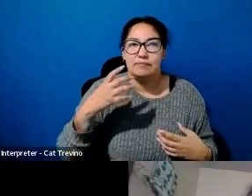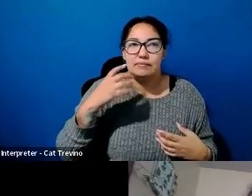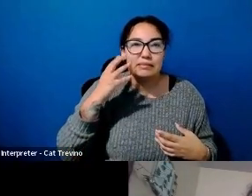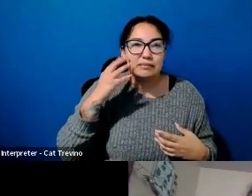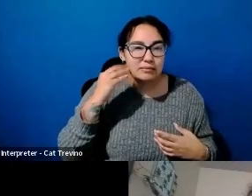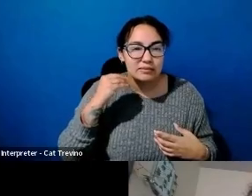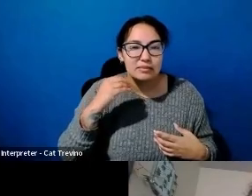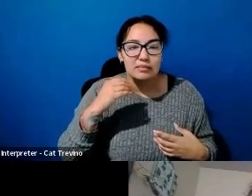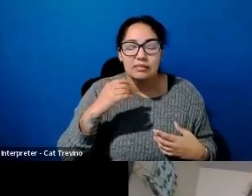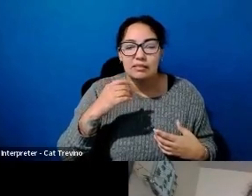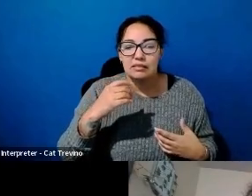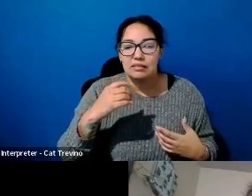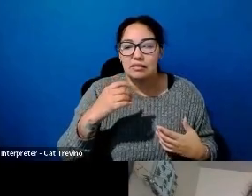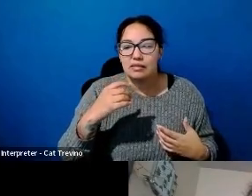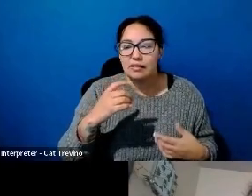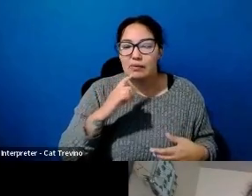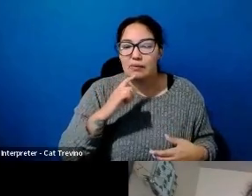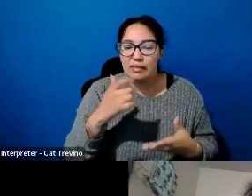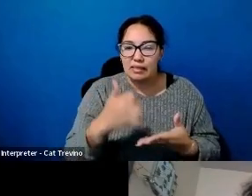it really helped a lot.